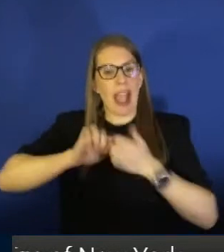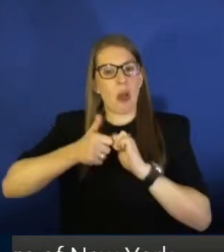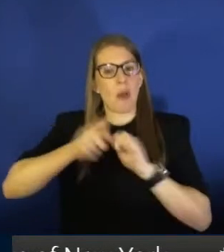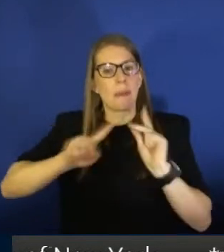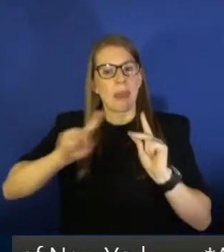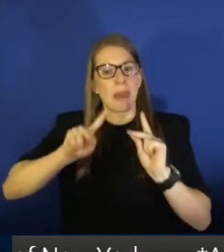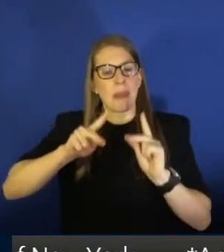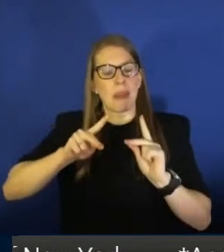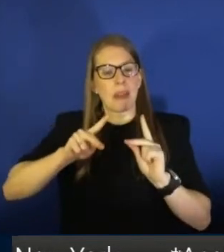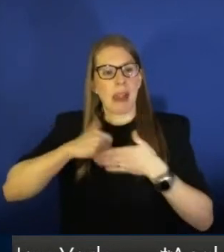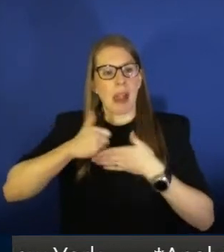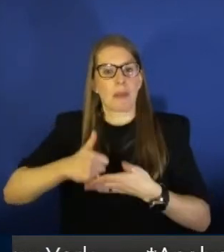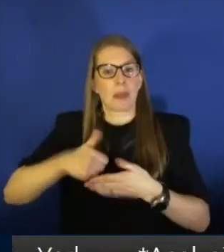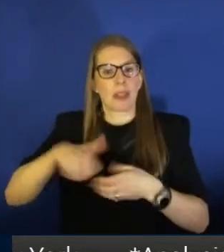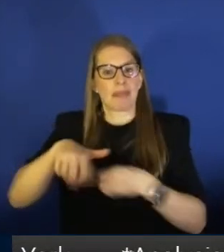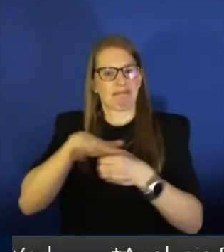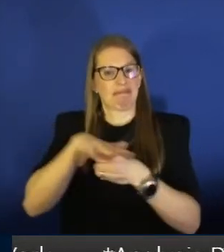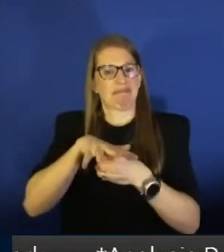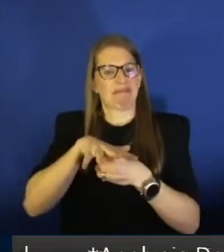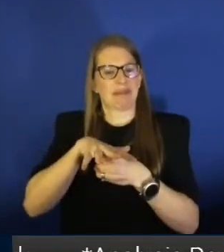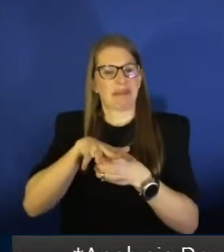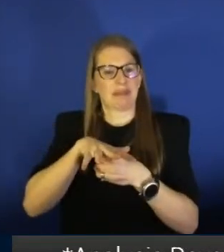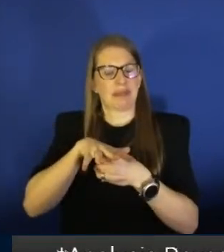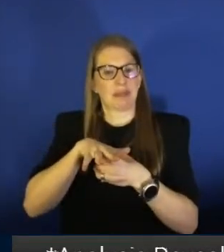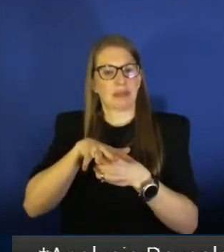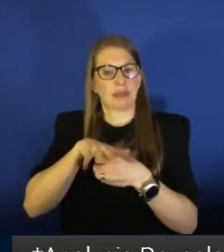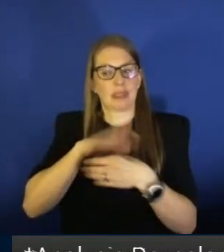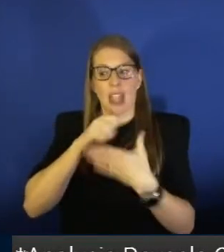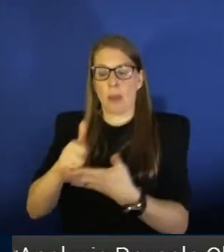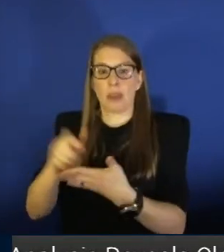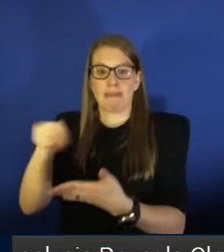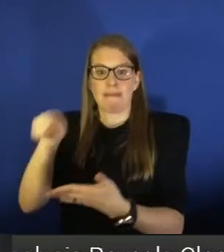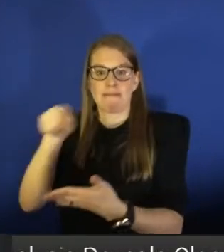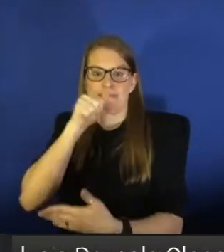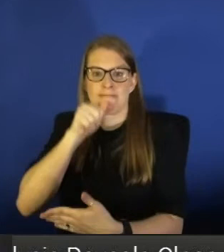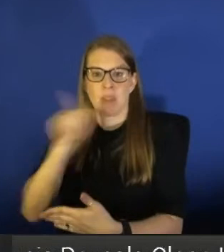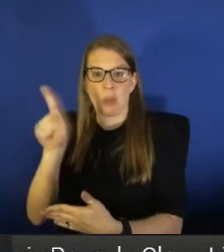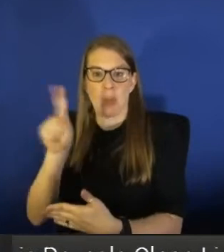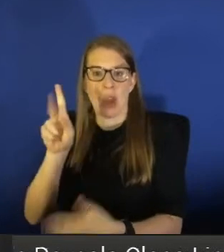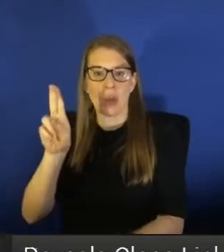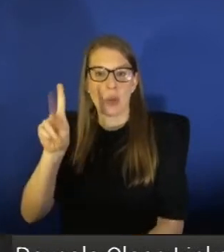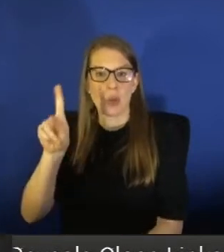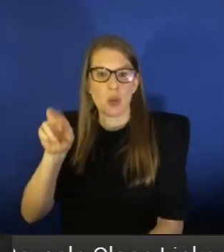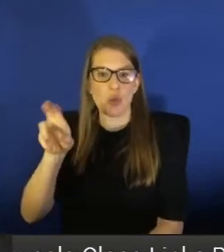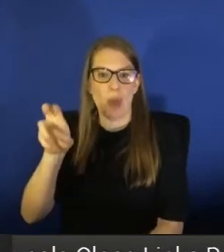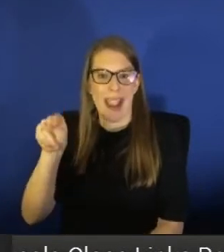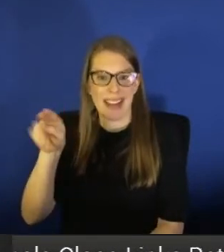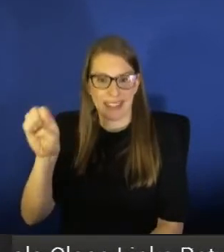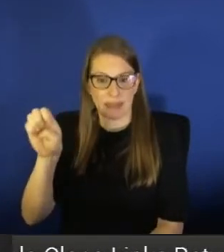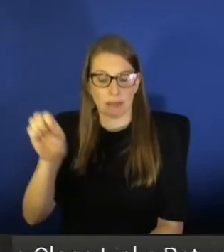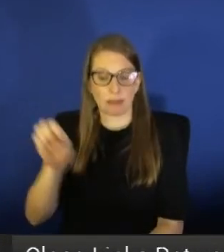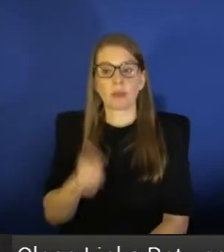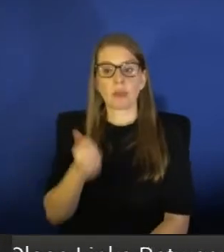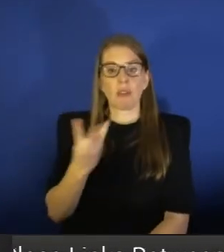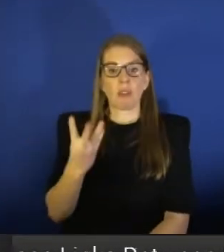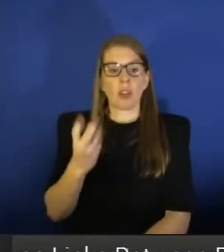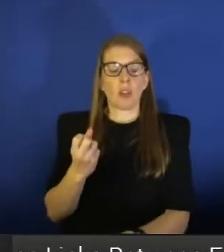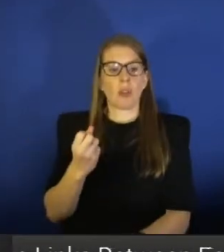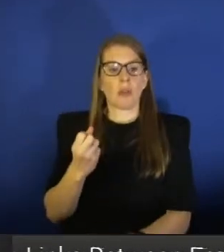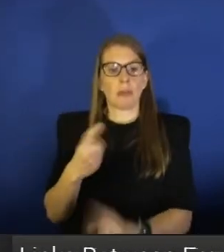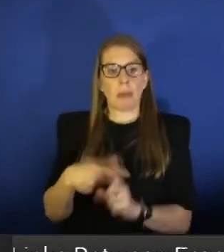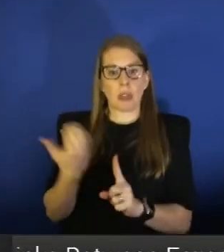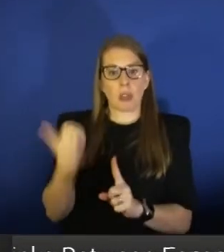those here locally are also now helping those who are suffering in Ukraine. Yeah, so a few weeks ago in March, we were contacted by